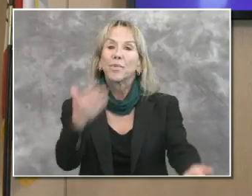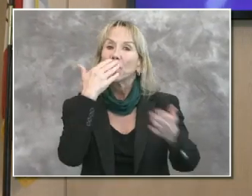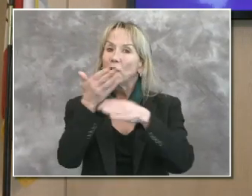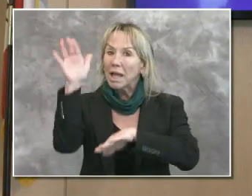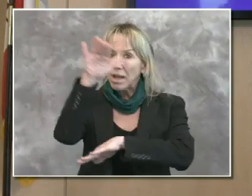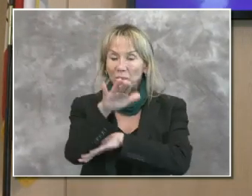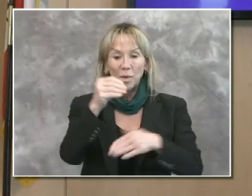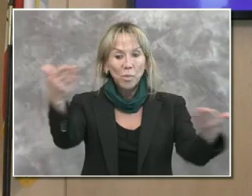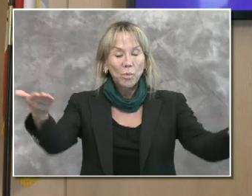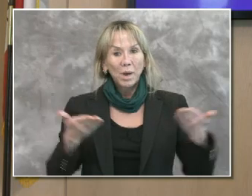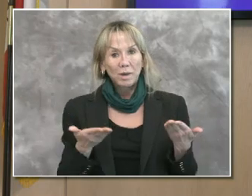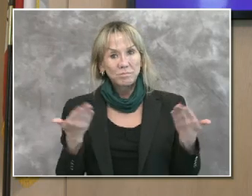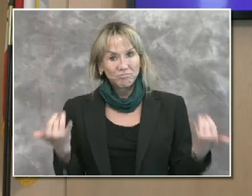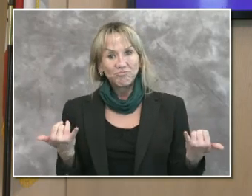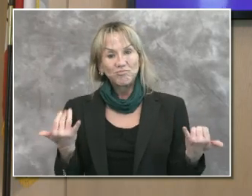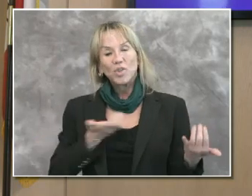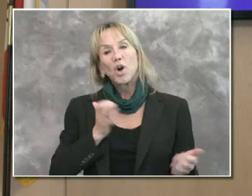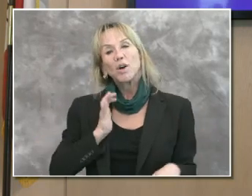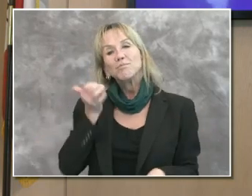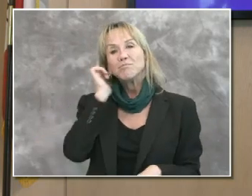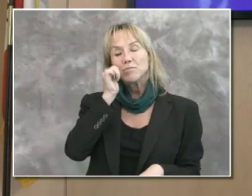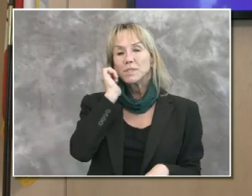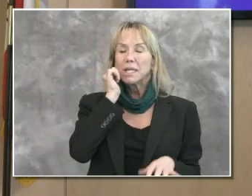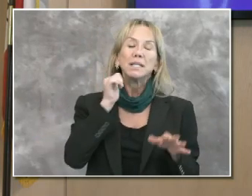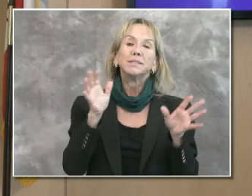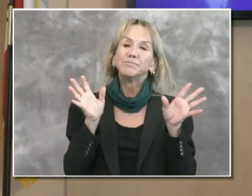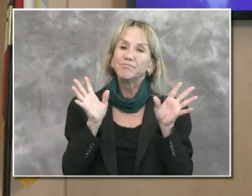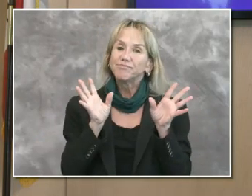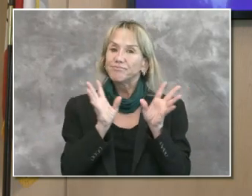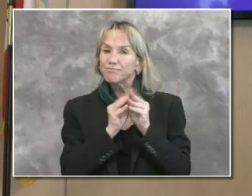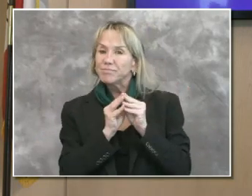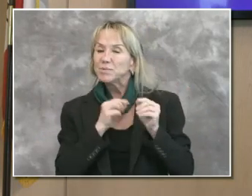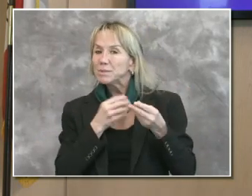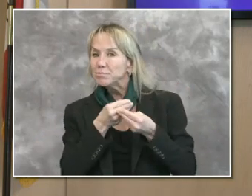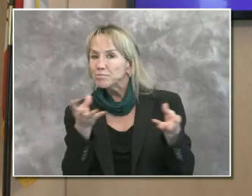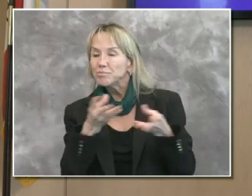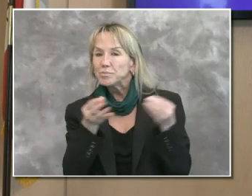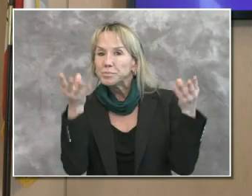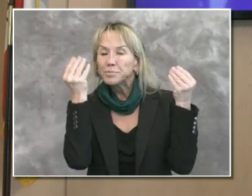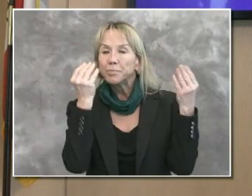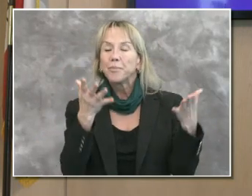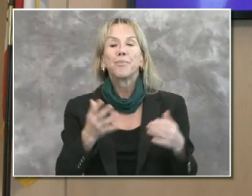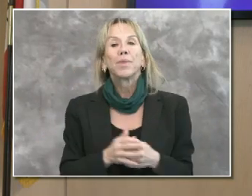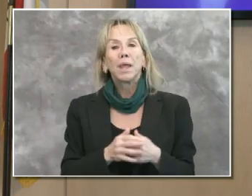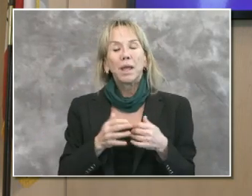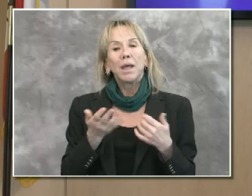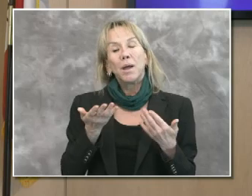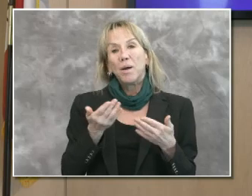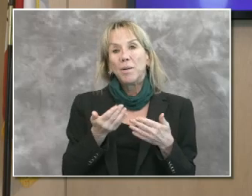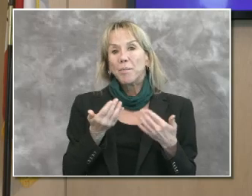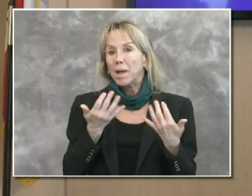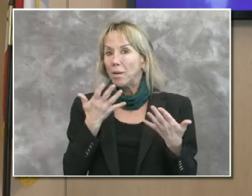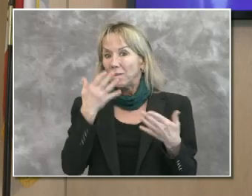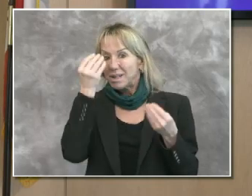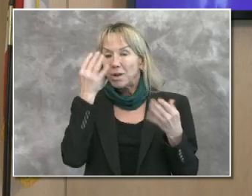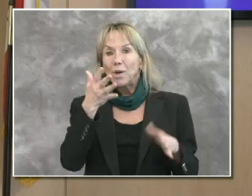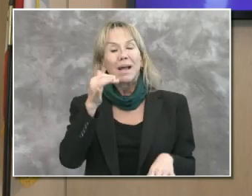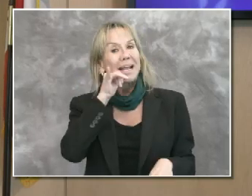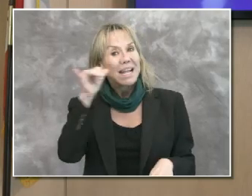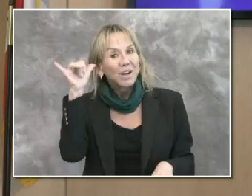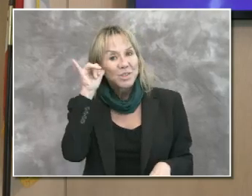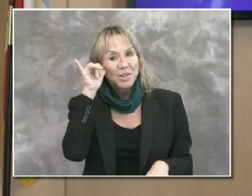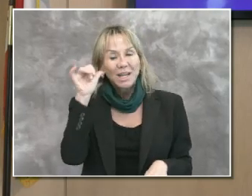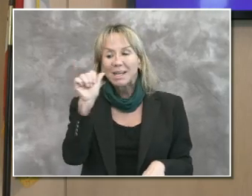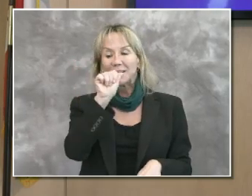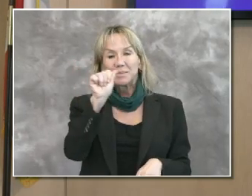Good afternoon and welcome to our daily media briefing. Before we get started, I want to acknowledge that yesterday was American Sign